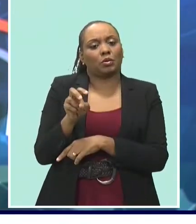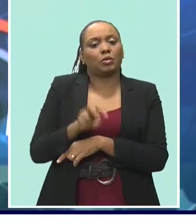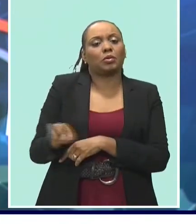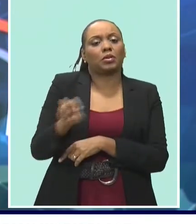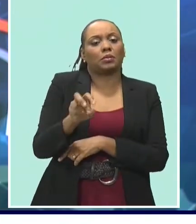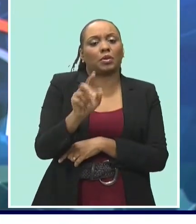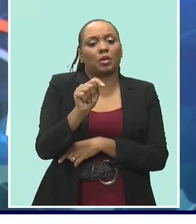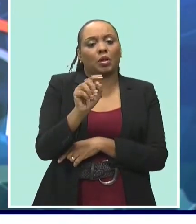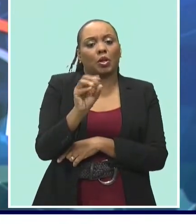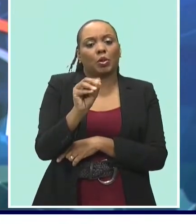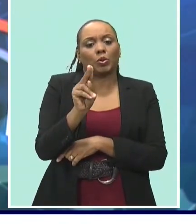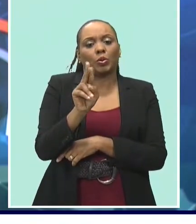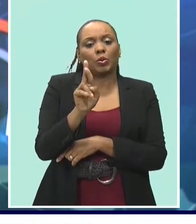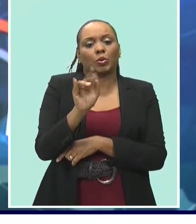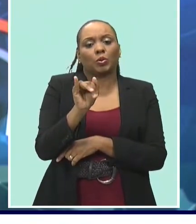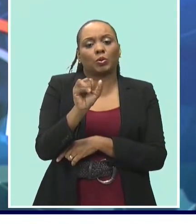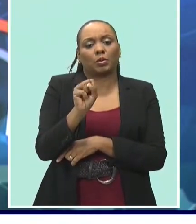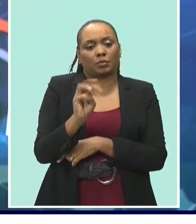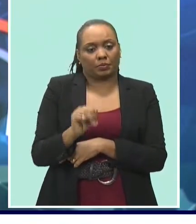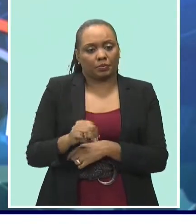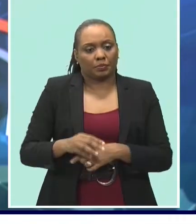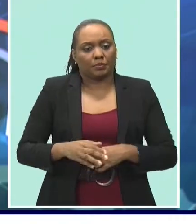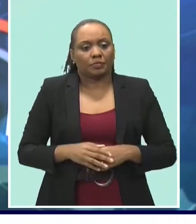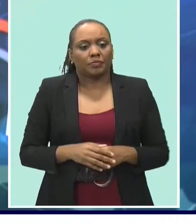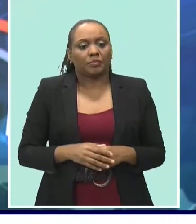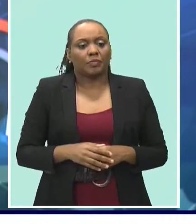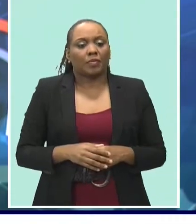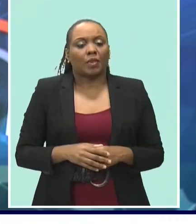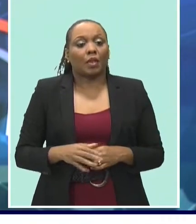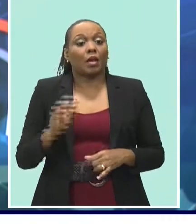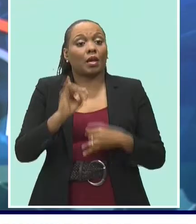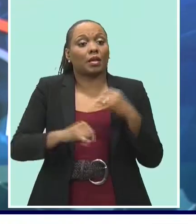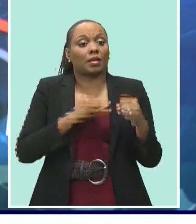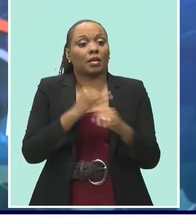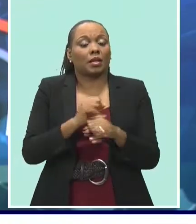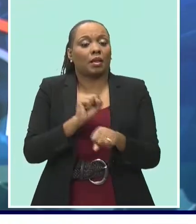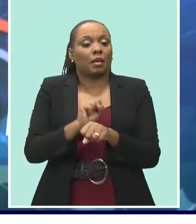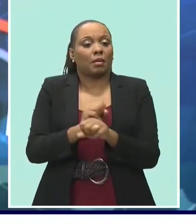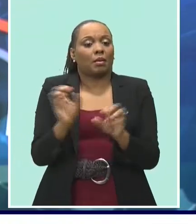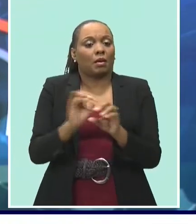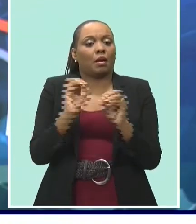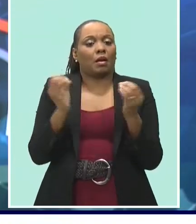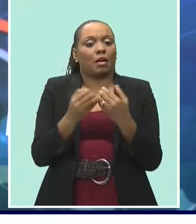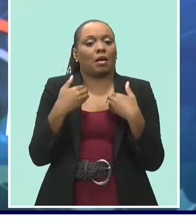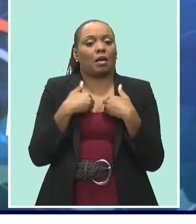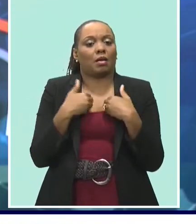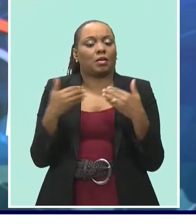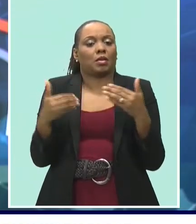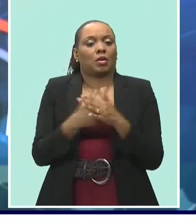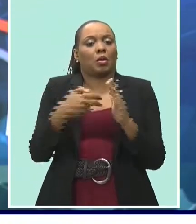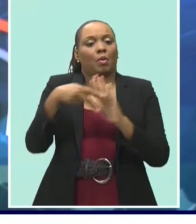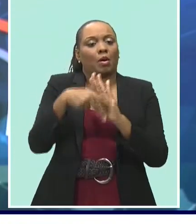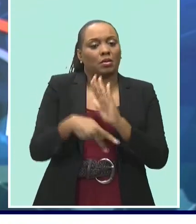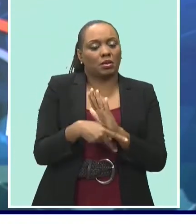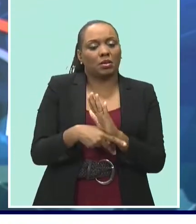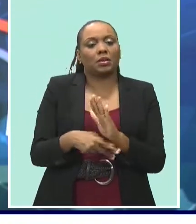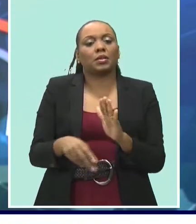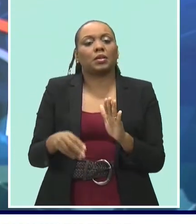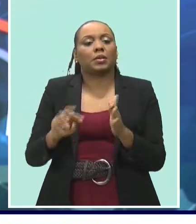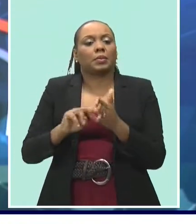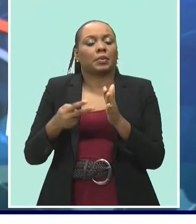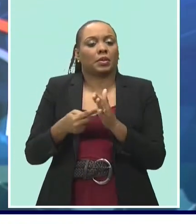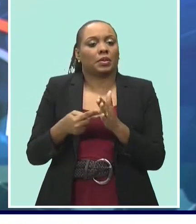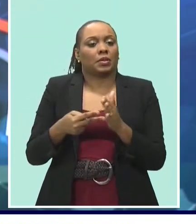Participants at this seminar were brought up to date on the International Labour Organization's new convention, which improves protection of workers facing violence